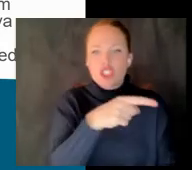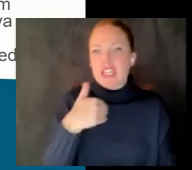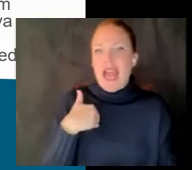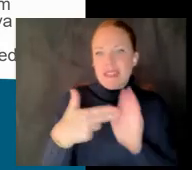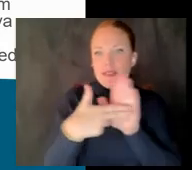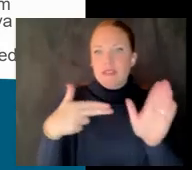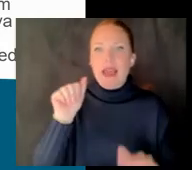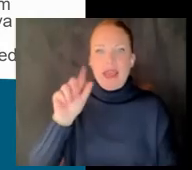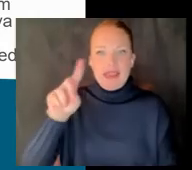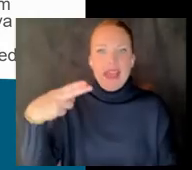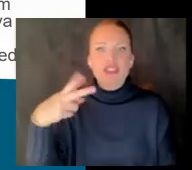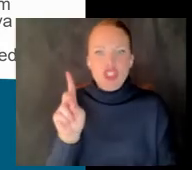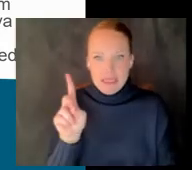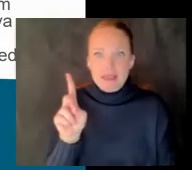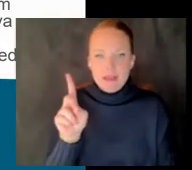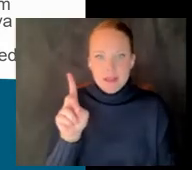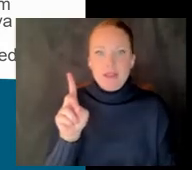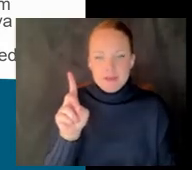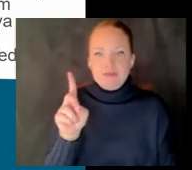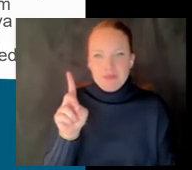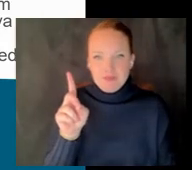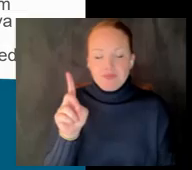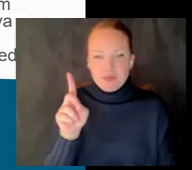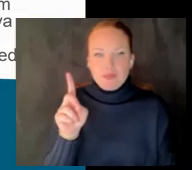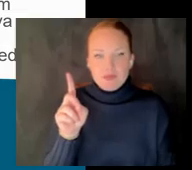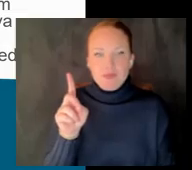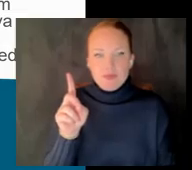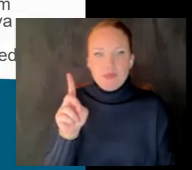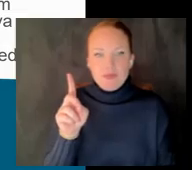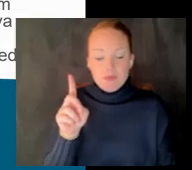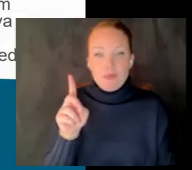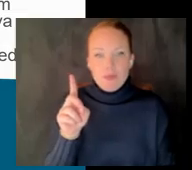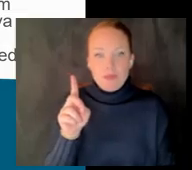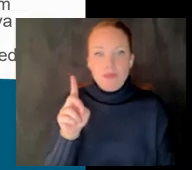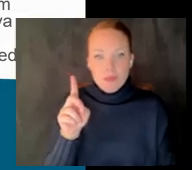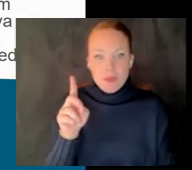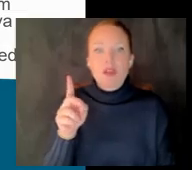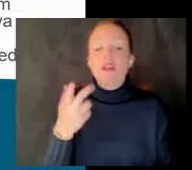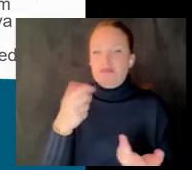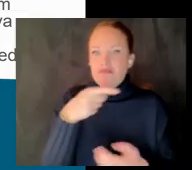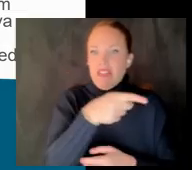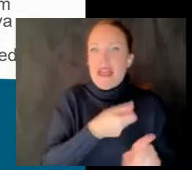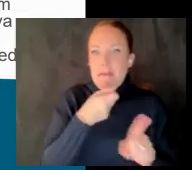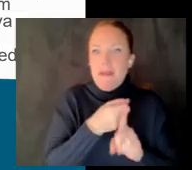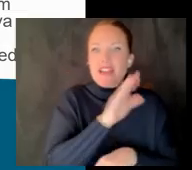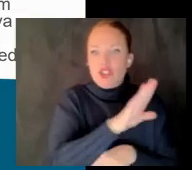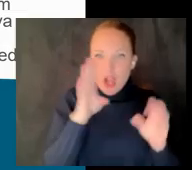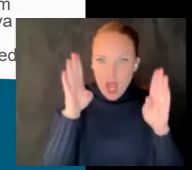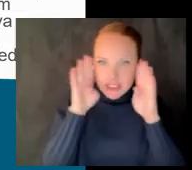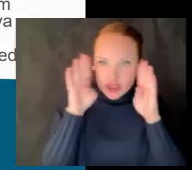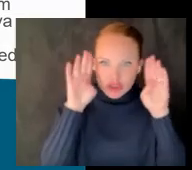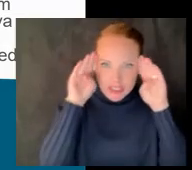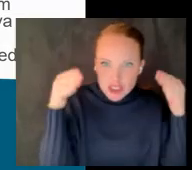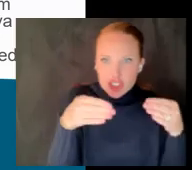deficit hyperactivity disorder, also ADHD, combined typed, which impacts their concentration and